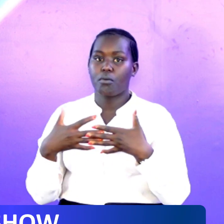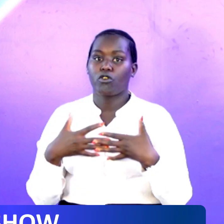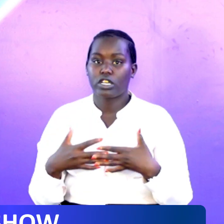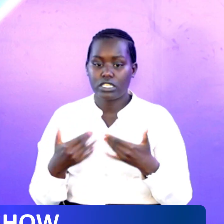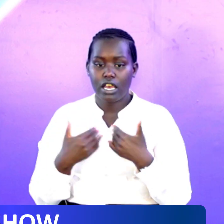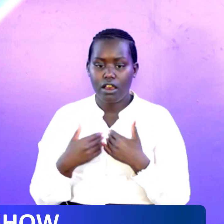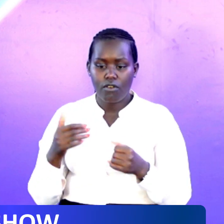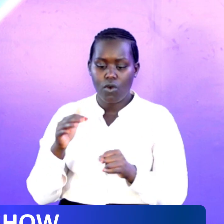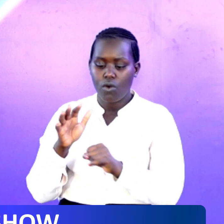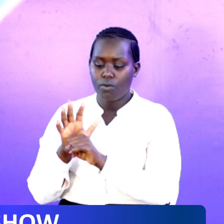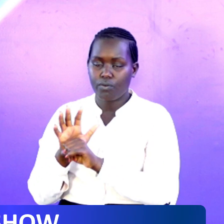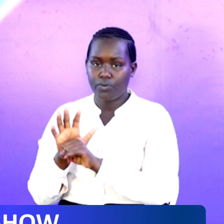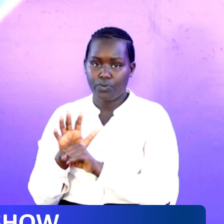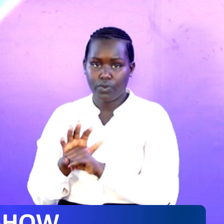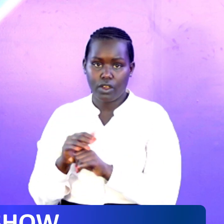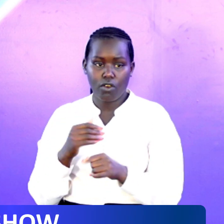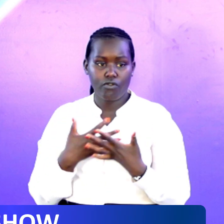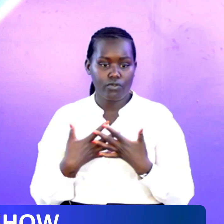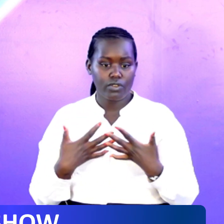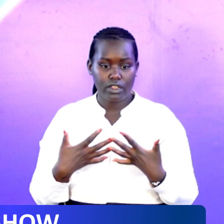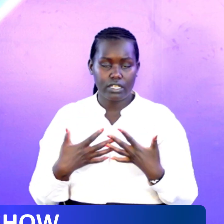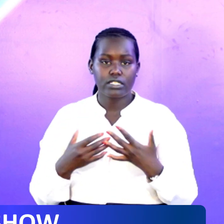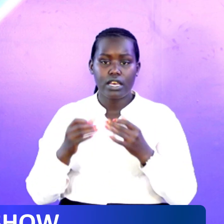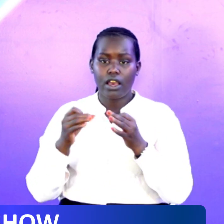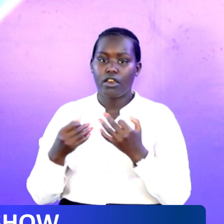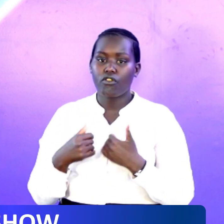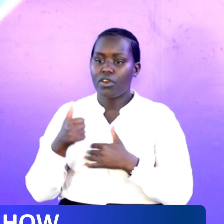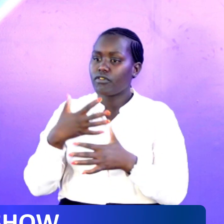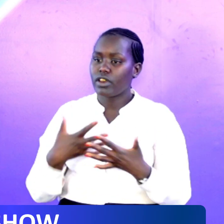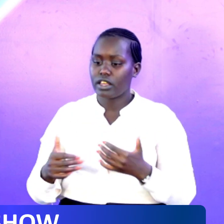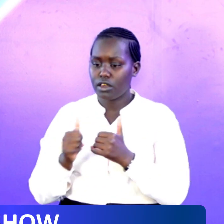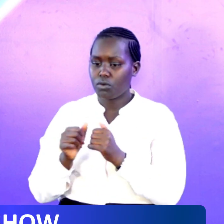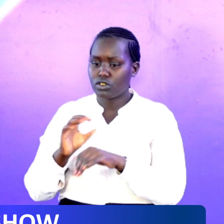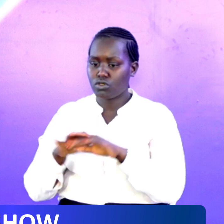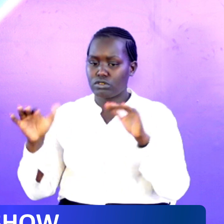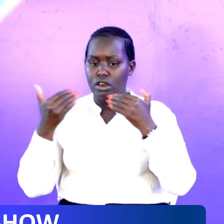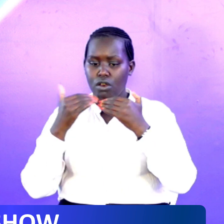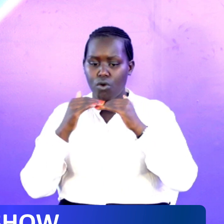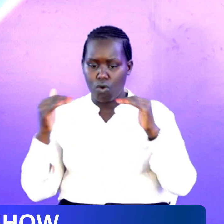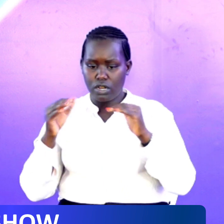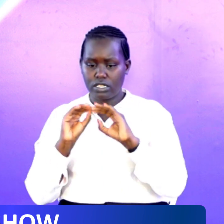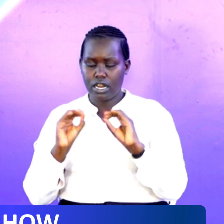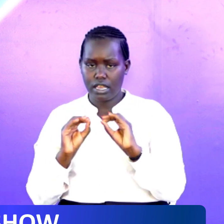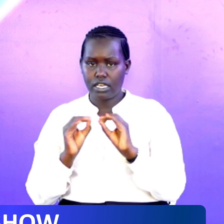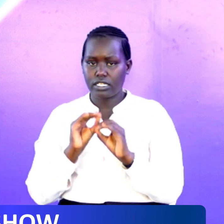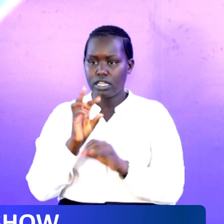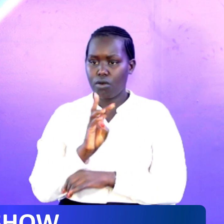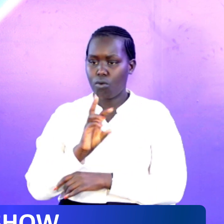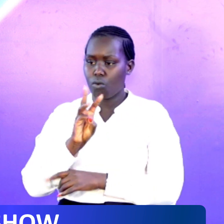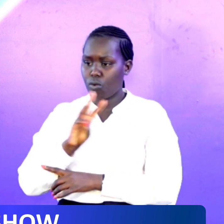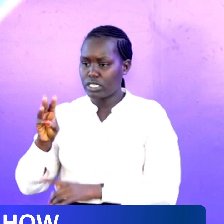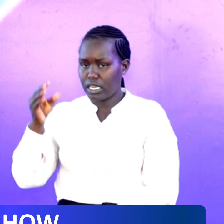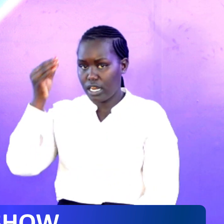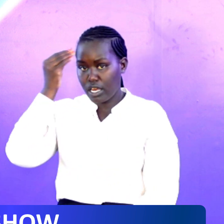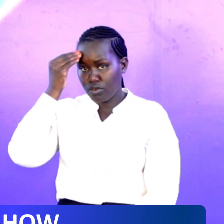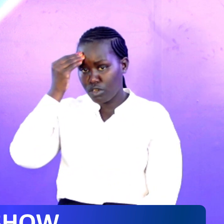many other wrong things with it. In fact, if there's anything that brought inequality, Yeah. is the Western education, which was also